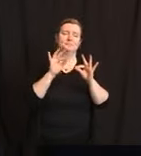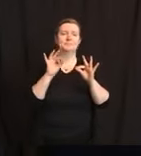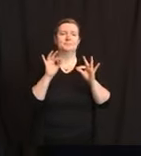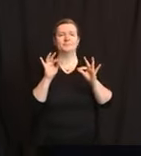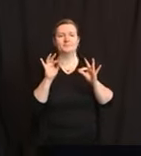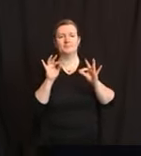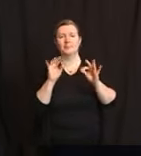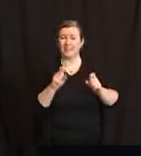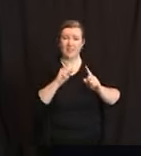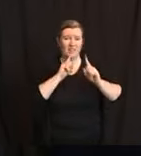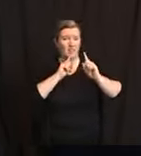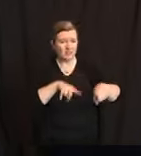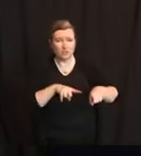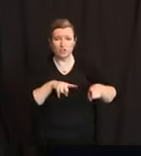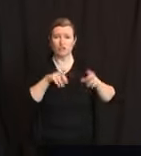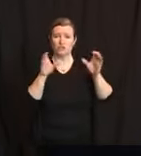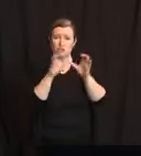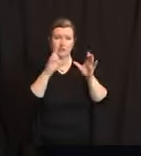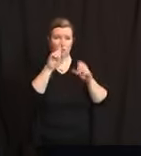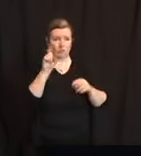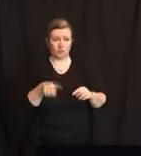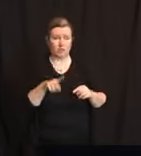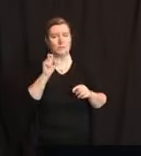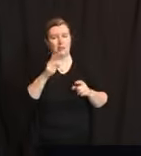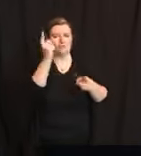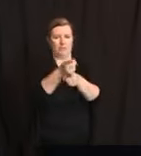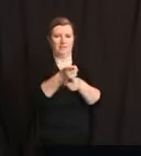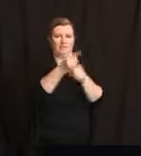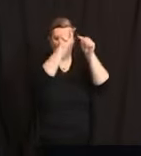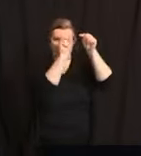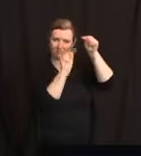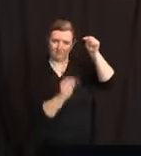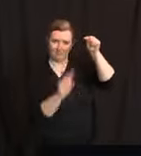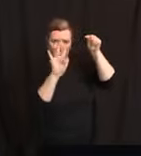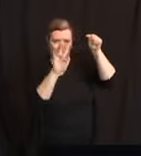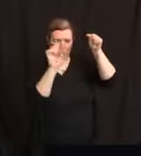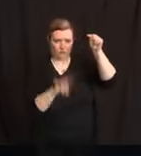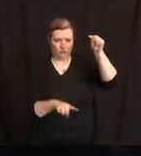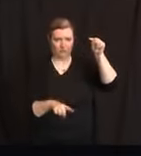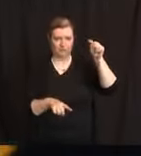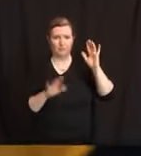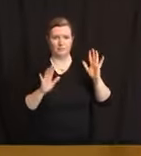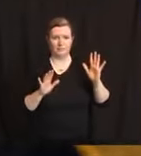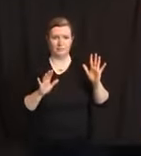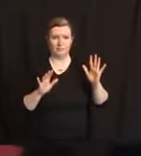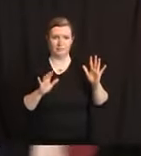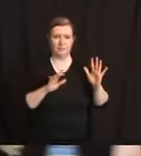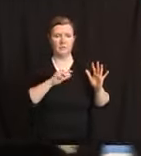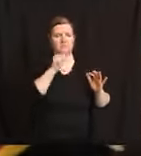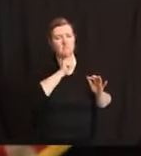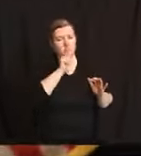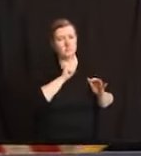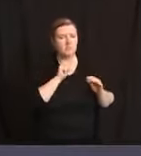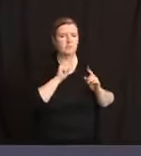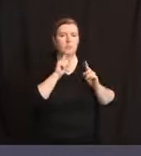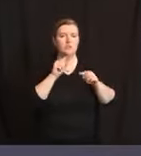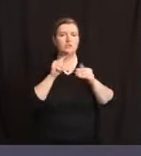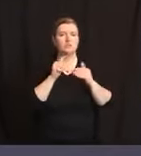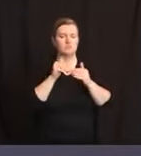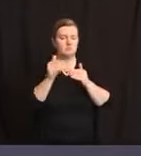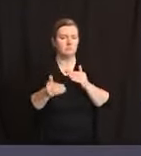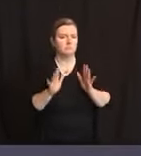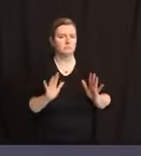questions the right way. But we'll get back to you with specifics about that, though. Thank you all. I'm going to mask